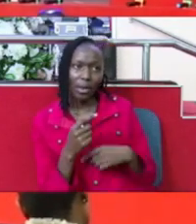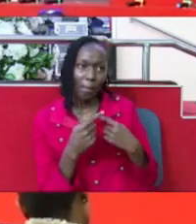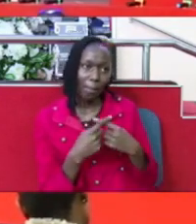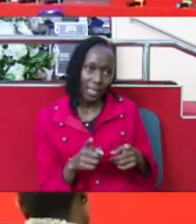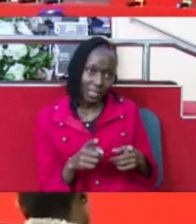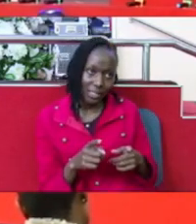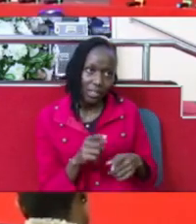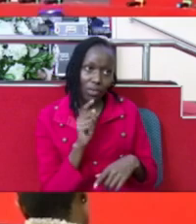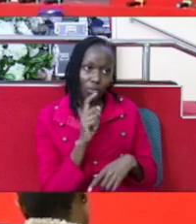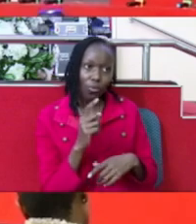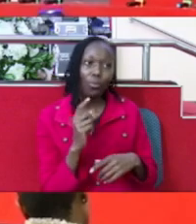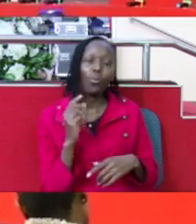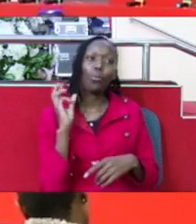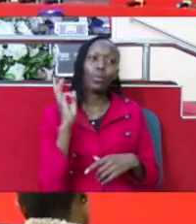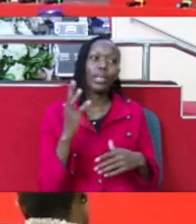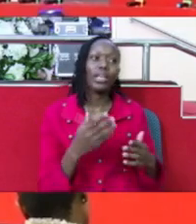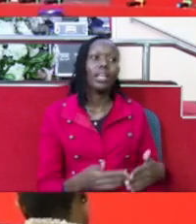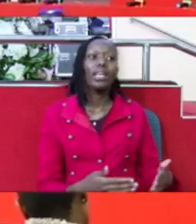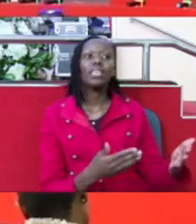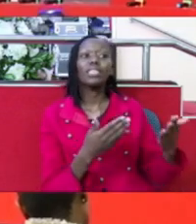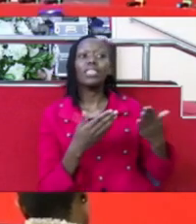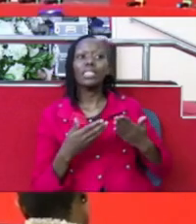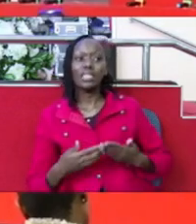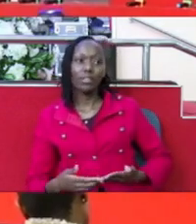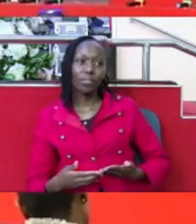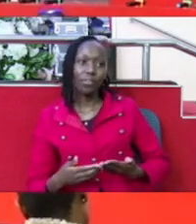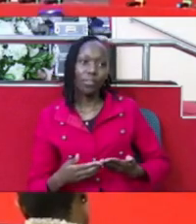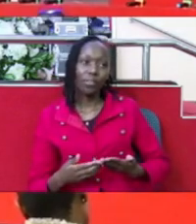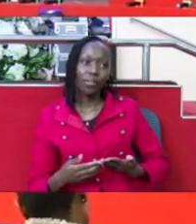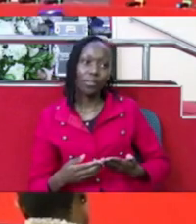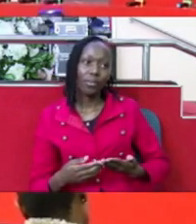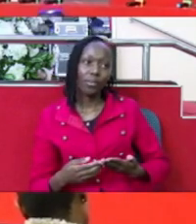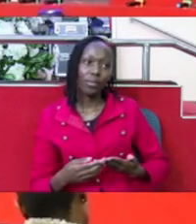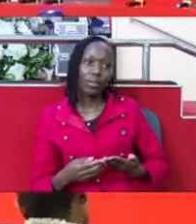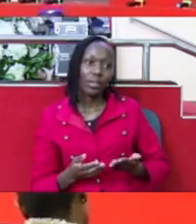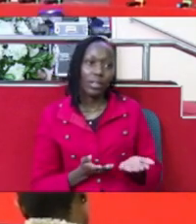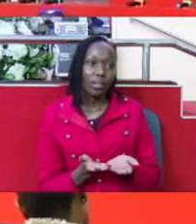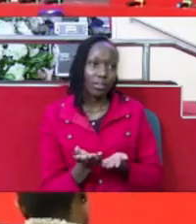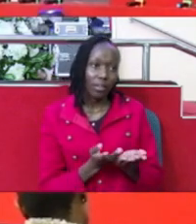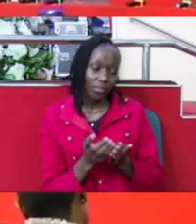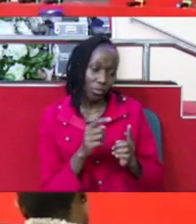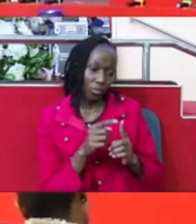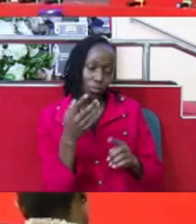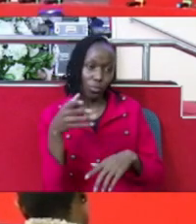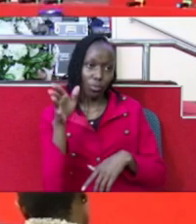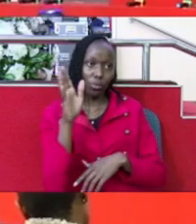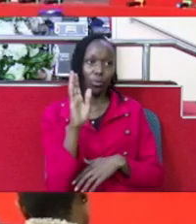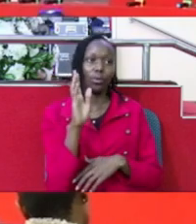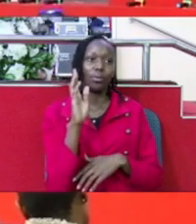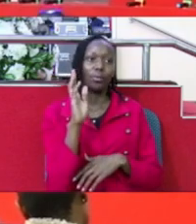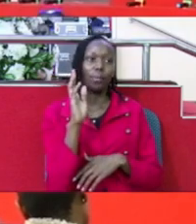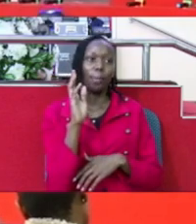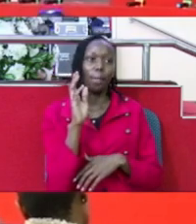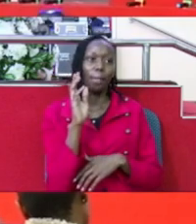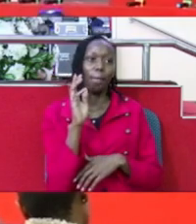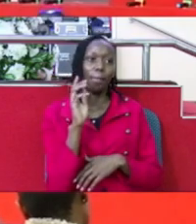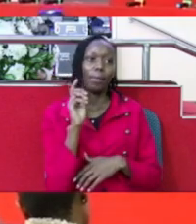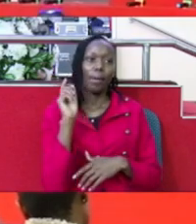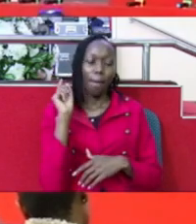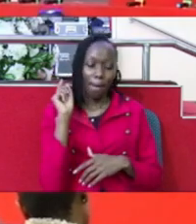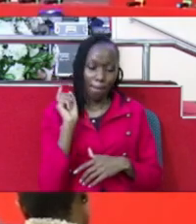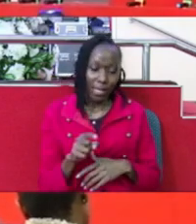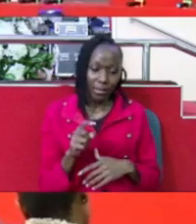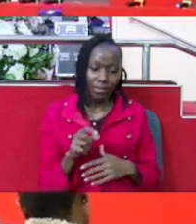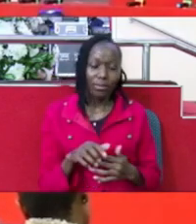Lakini iko na malipo yake. Service to God must become a priority, not a pastime. Kutumikia Mungu